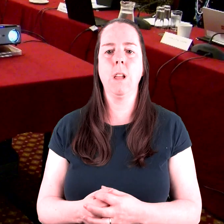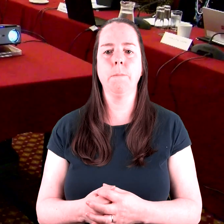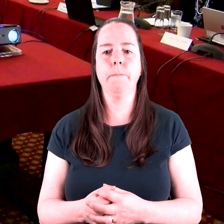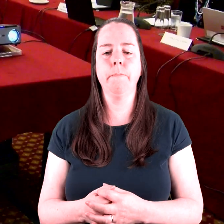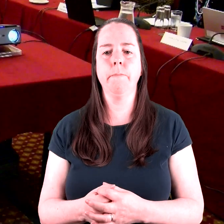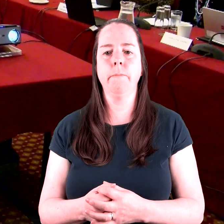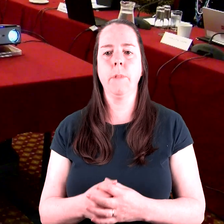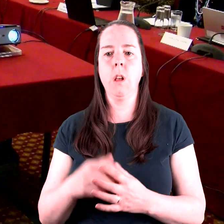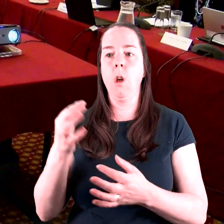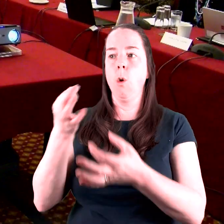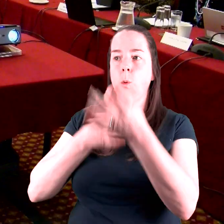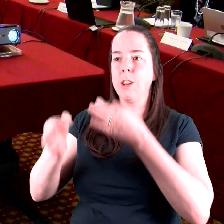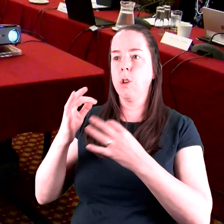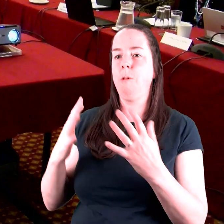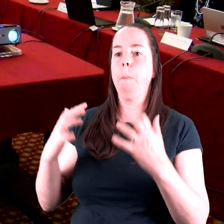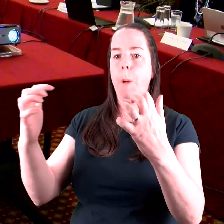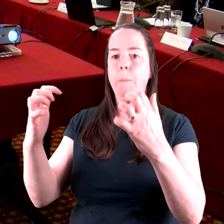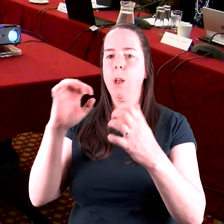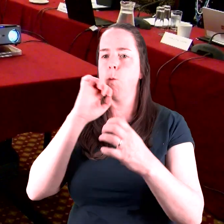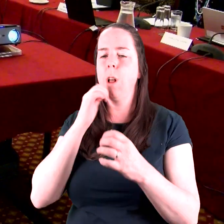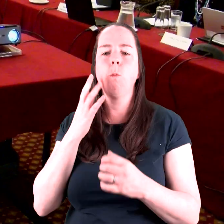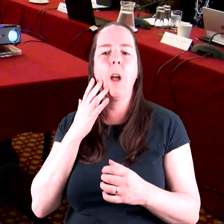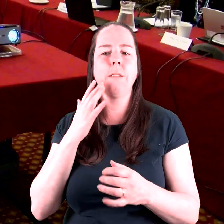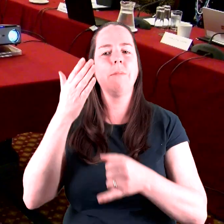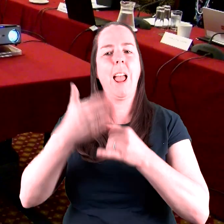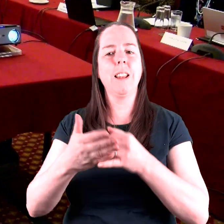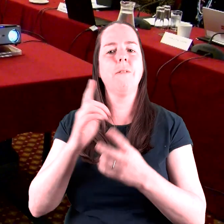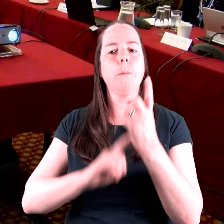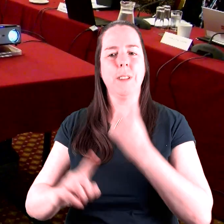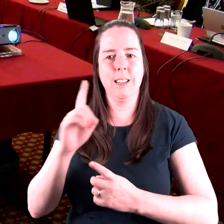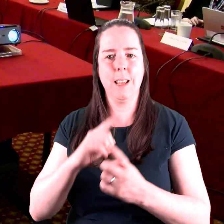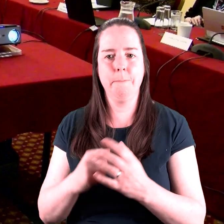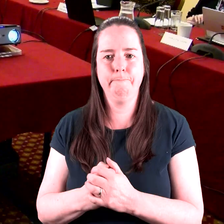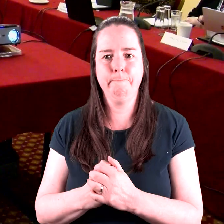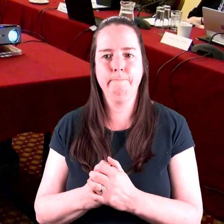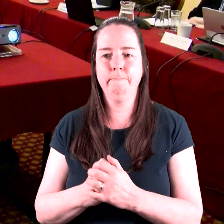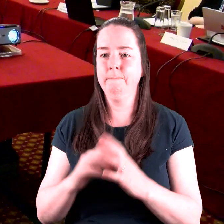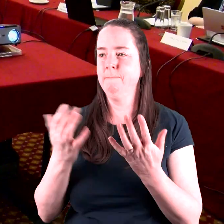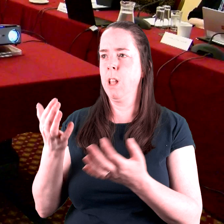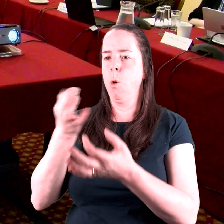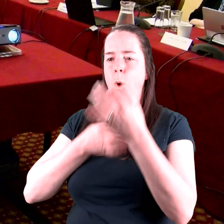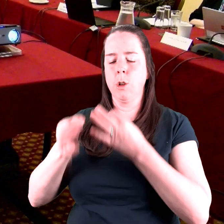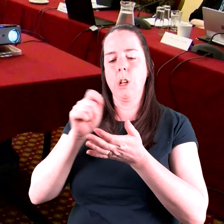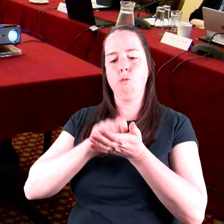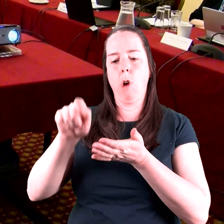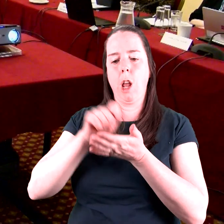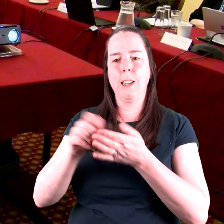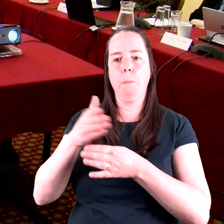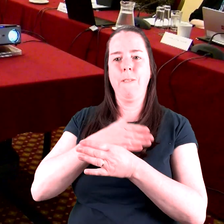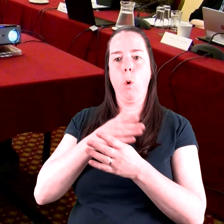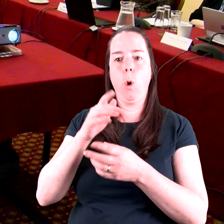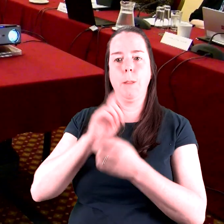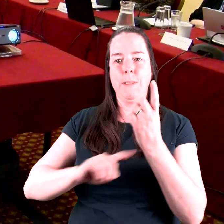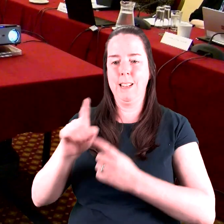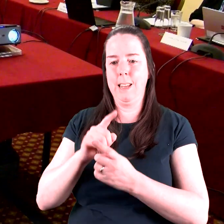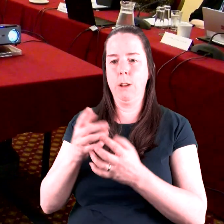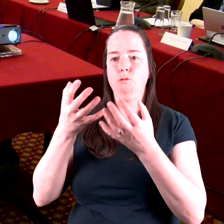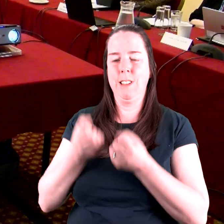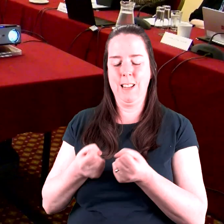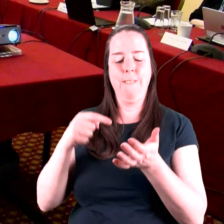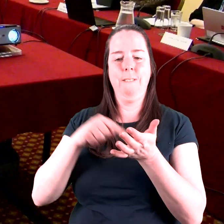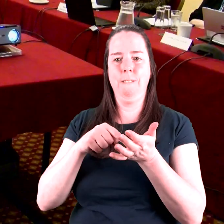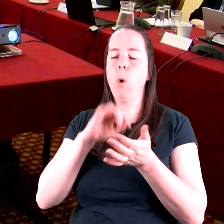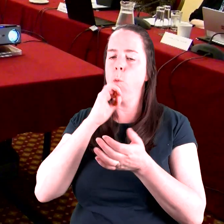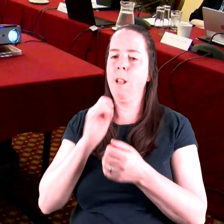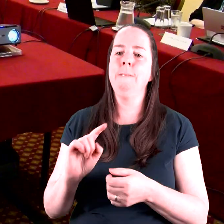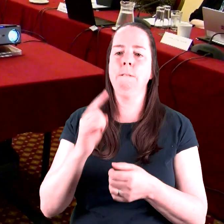that. Questions from members of the public will be taken at the end of the meeting. Any questions that we received in writing before